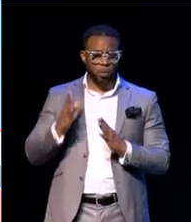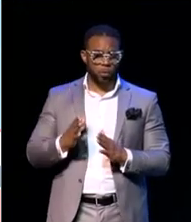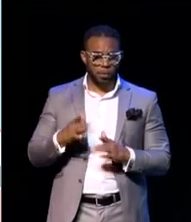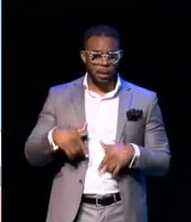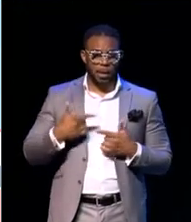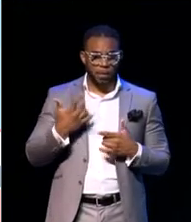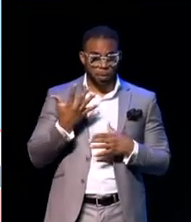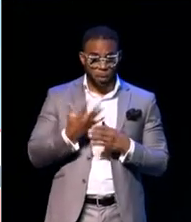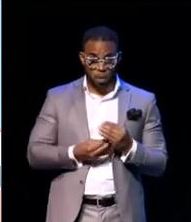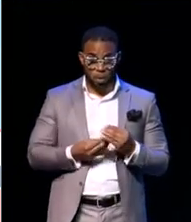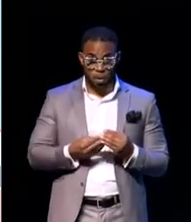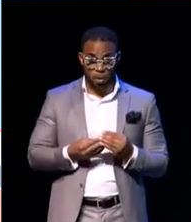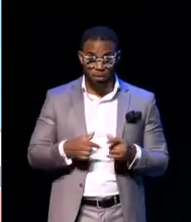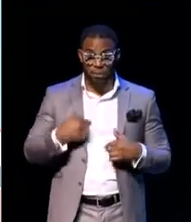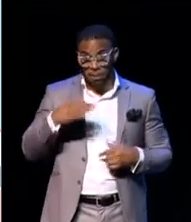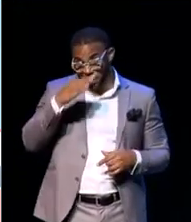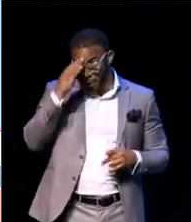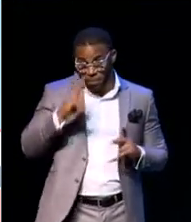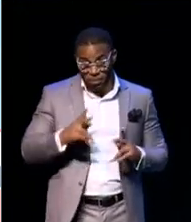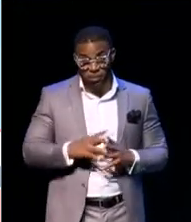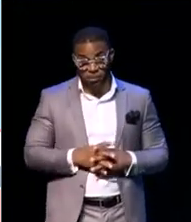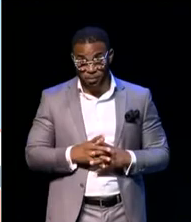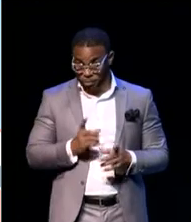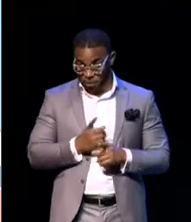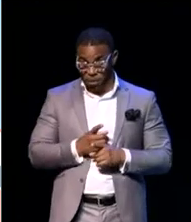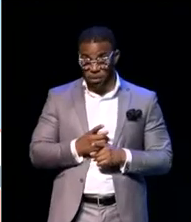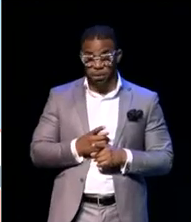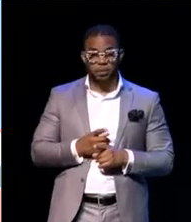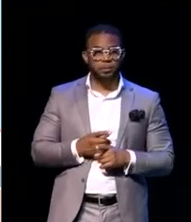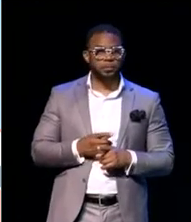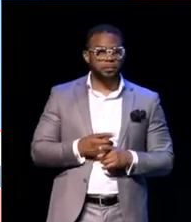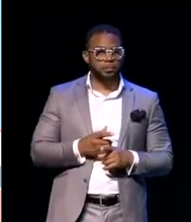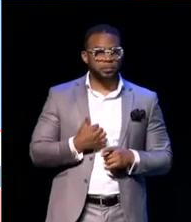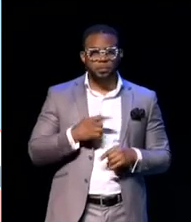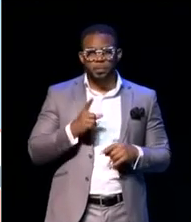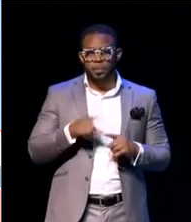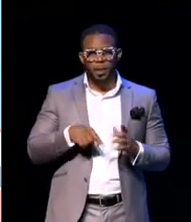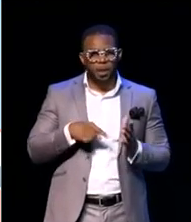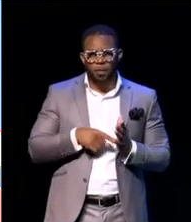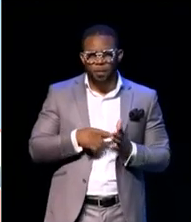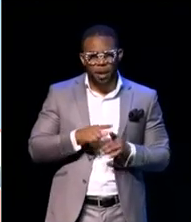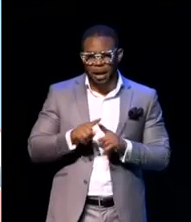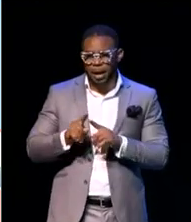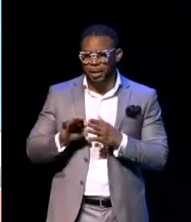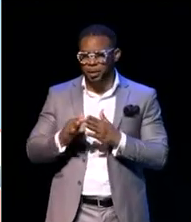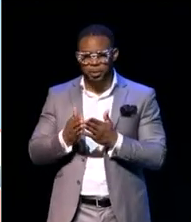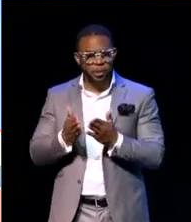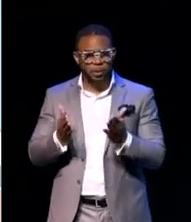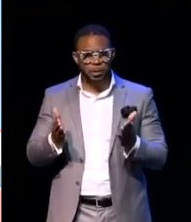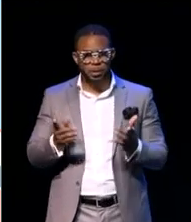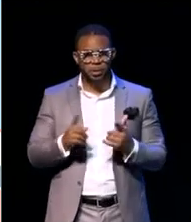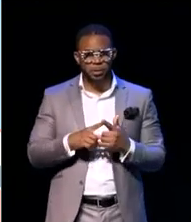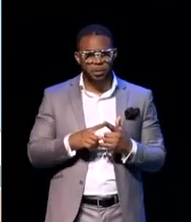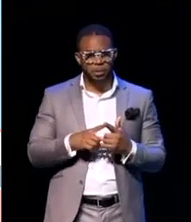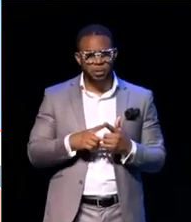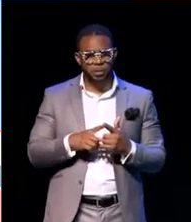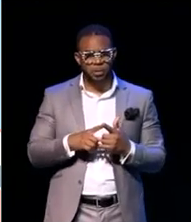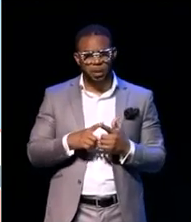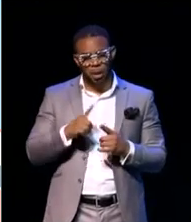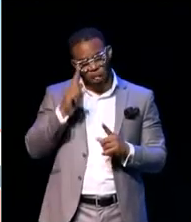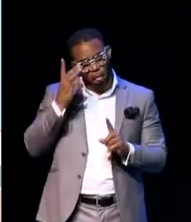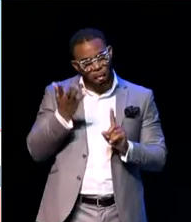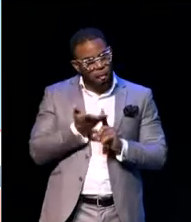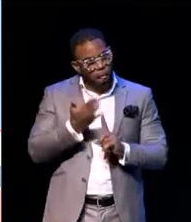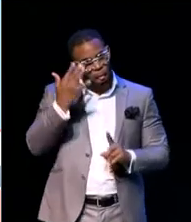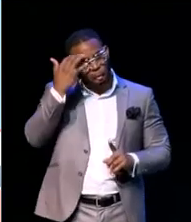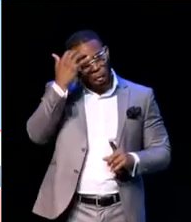Washingtonian lives that have been lost, have been Black folks, right? So we cannot afford as a community to buy into myths that